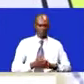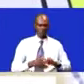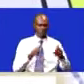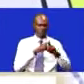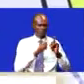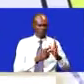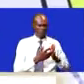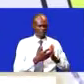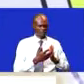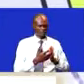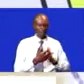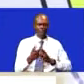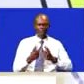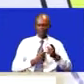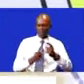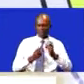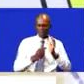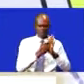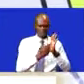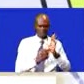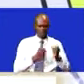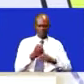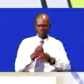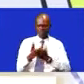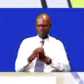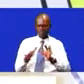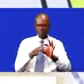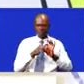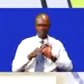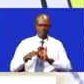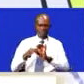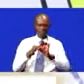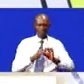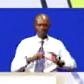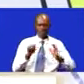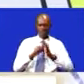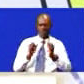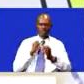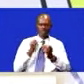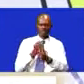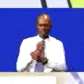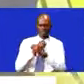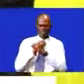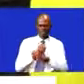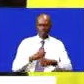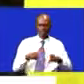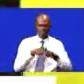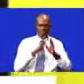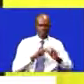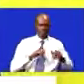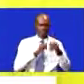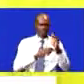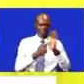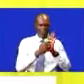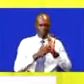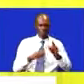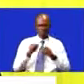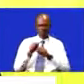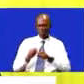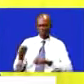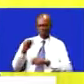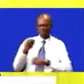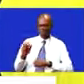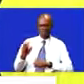regulatory mechanisms to make sure partners and our operators to follow those guidelines. Msinde bendo lero ni